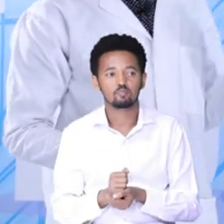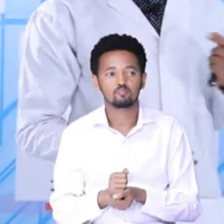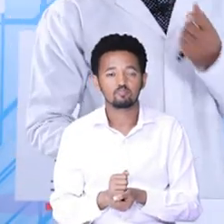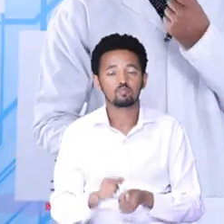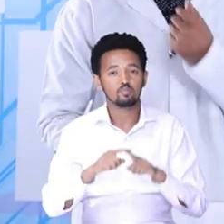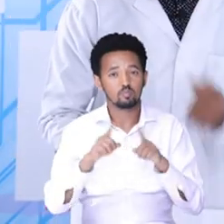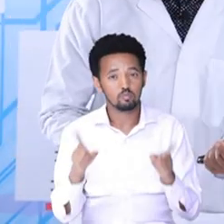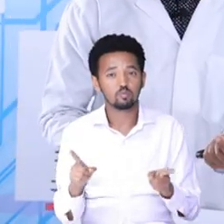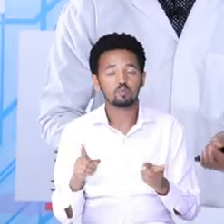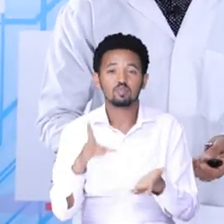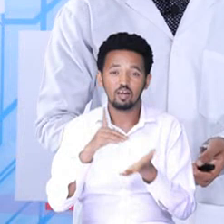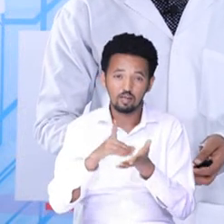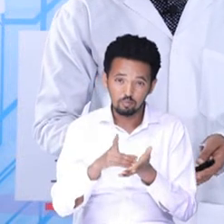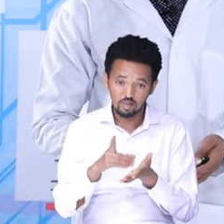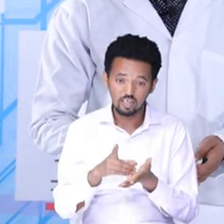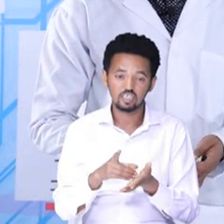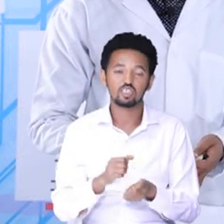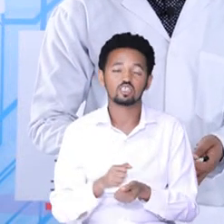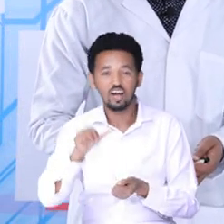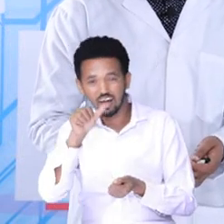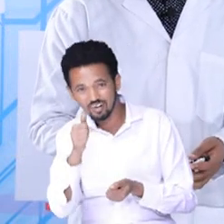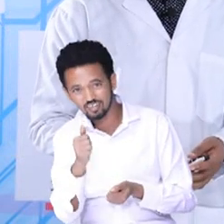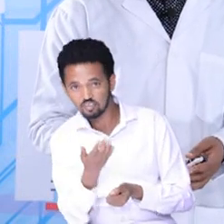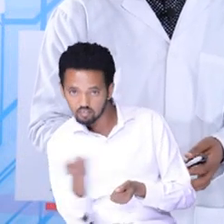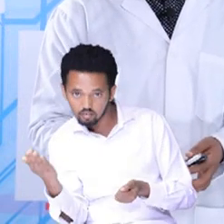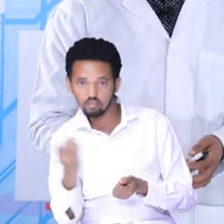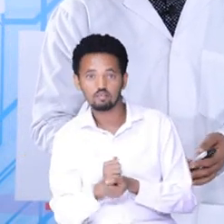But urbanization is another thing.